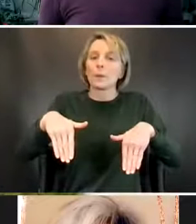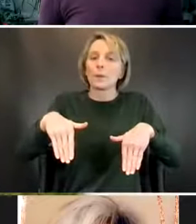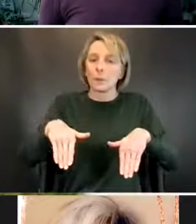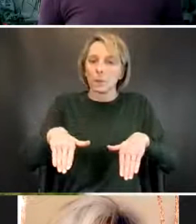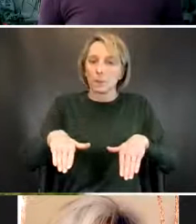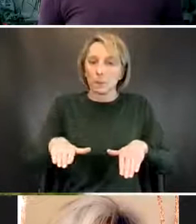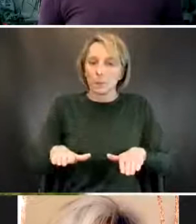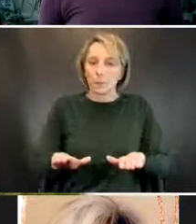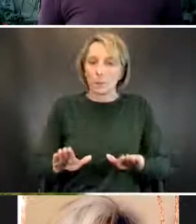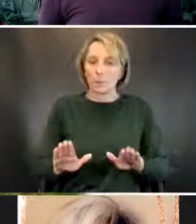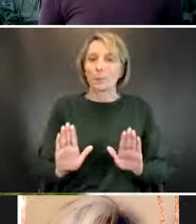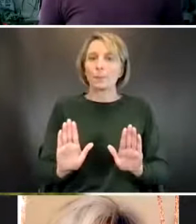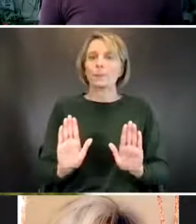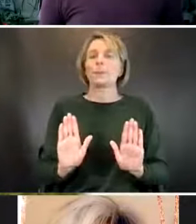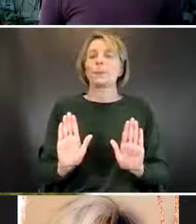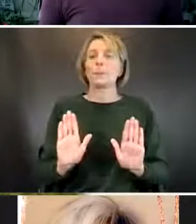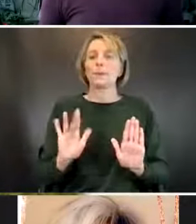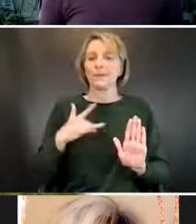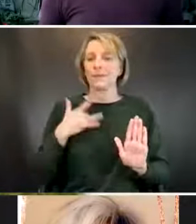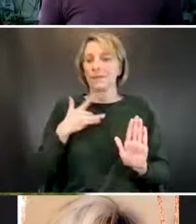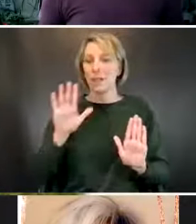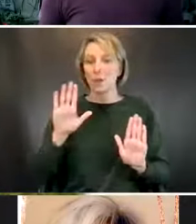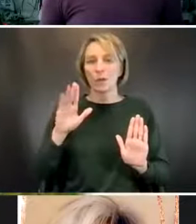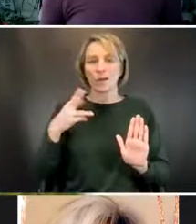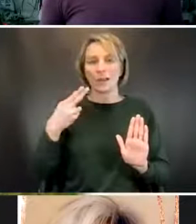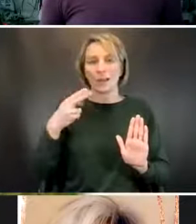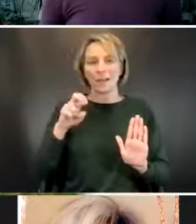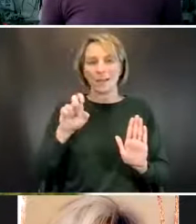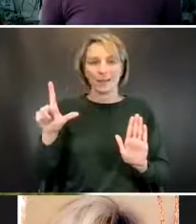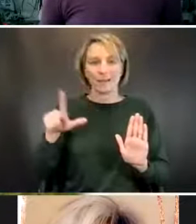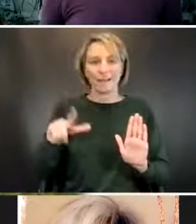your toes and feeling the weight come into your heels.